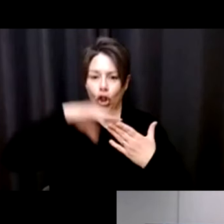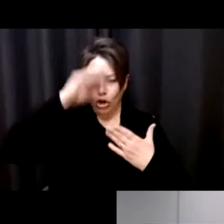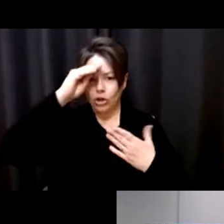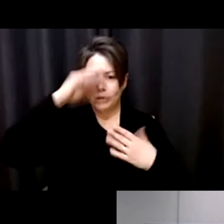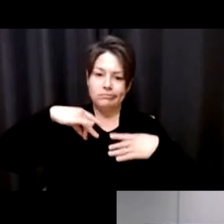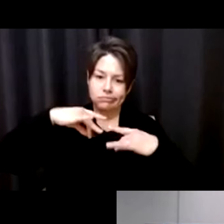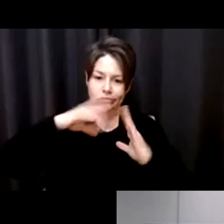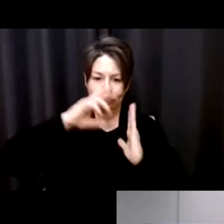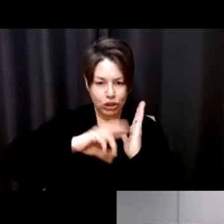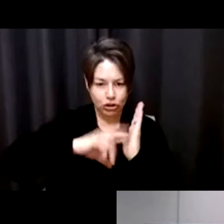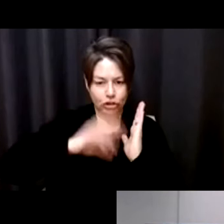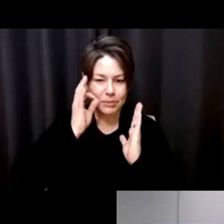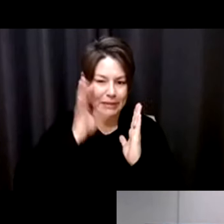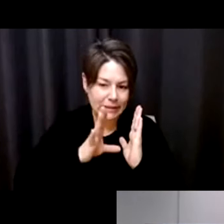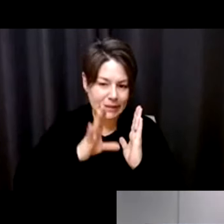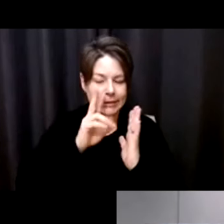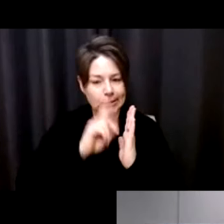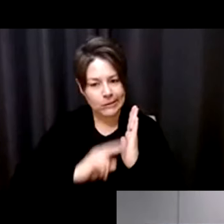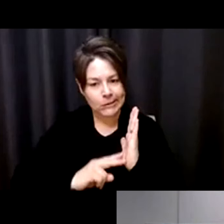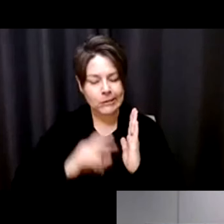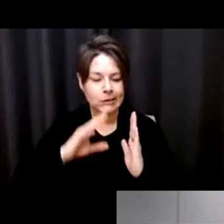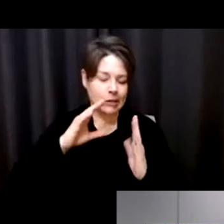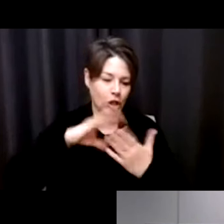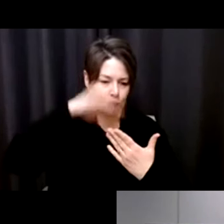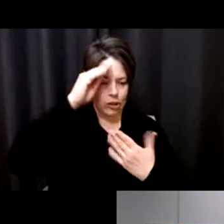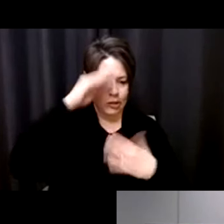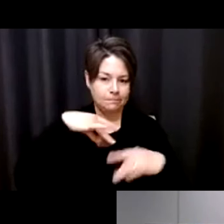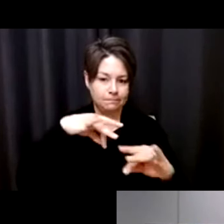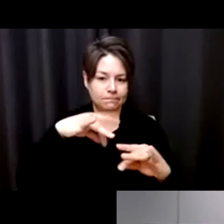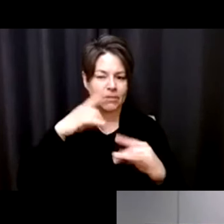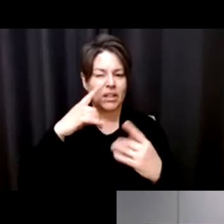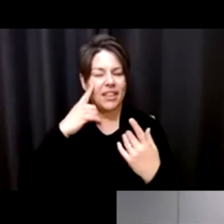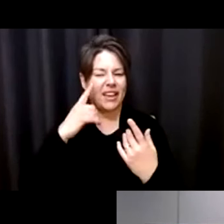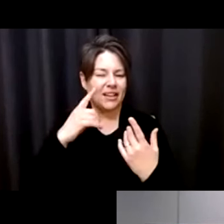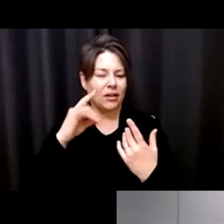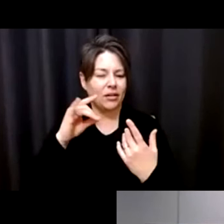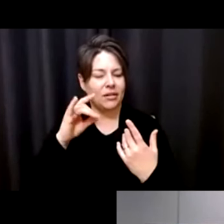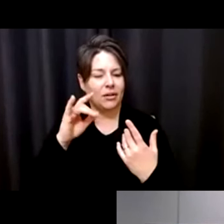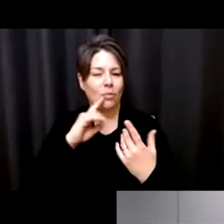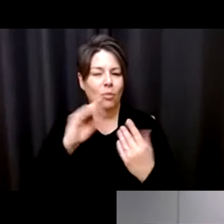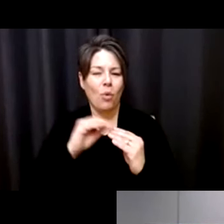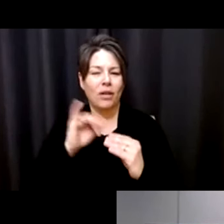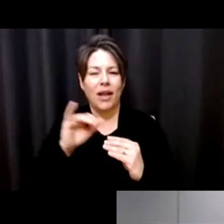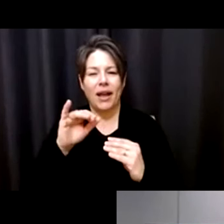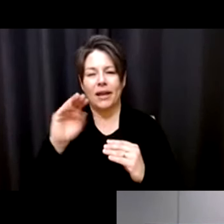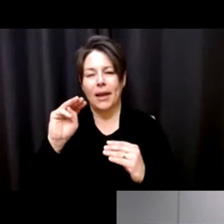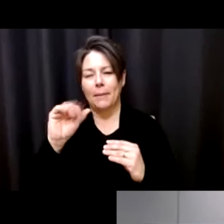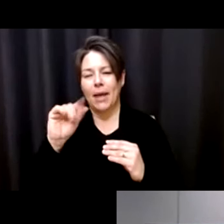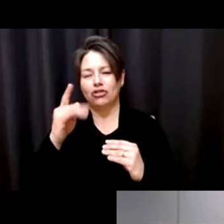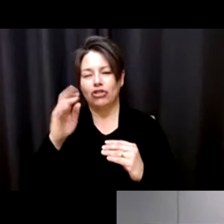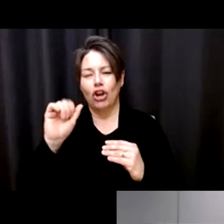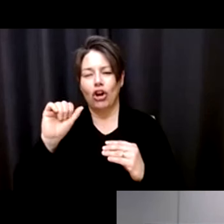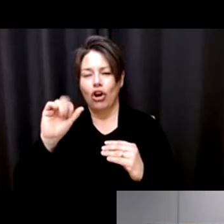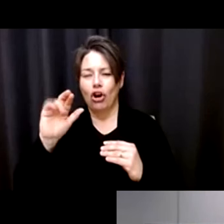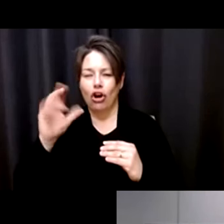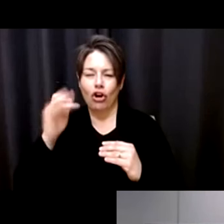researching and thinking of it more in terms of a utopia, a matriarchal society. I was